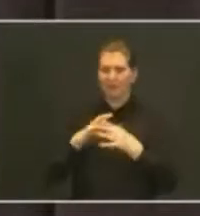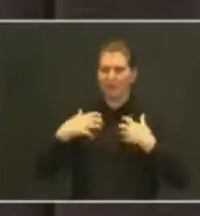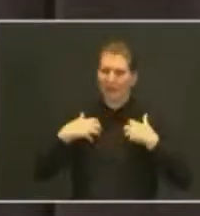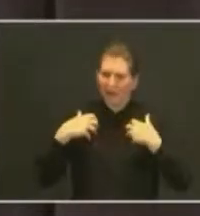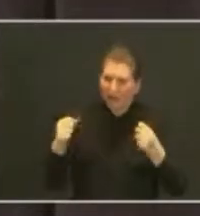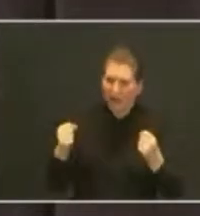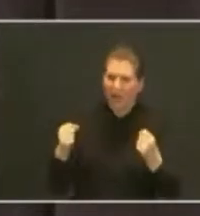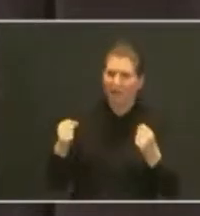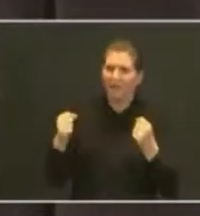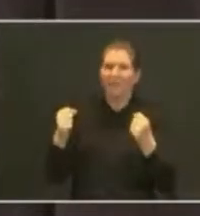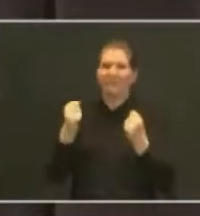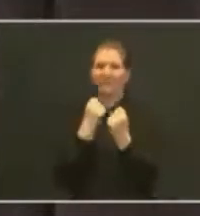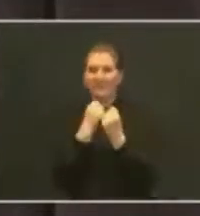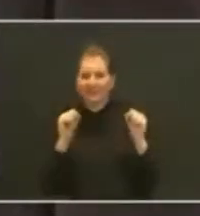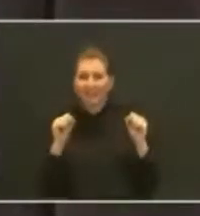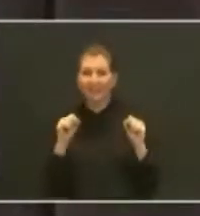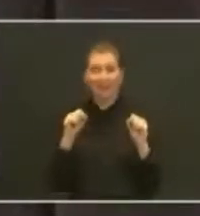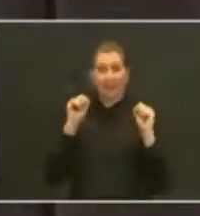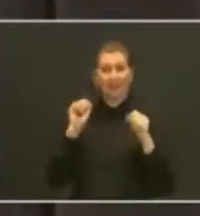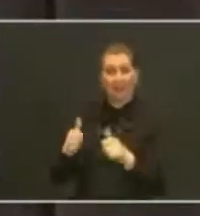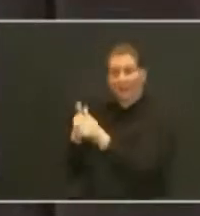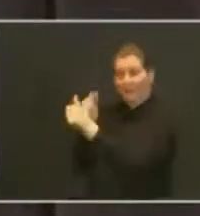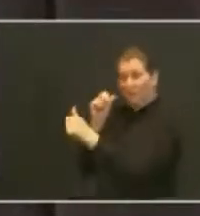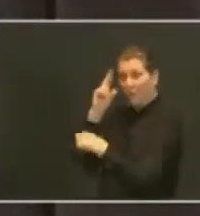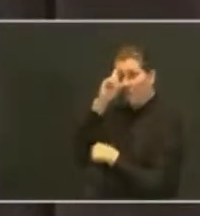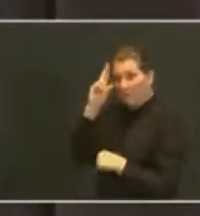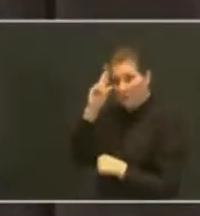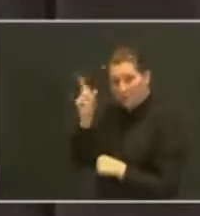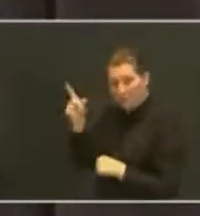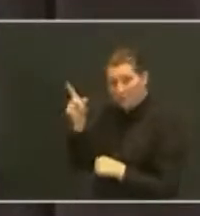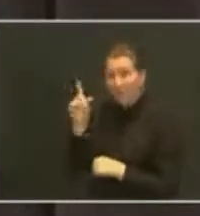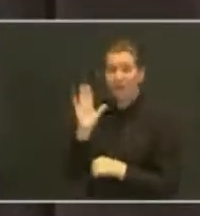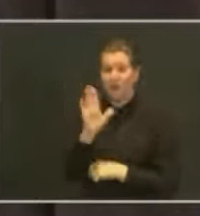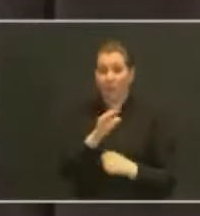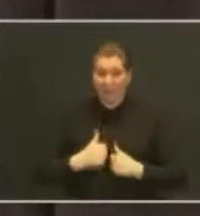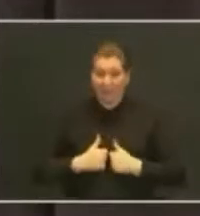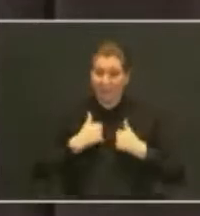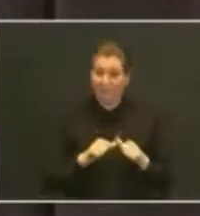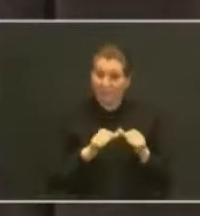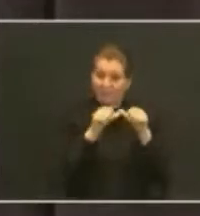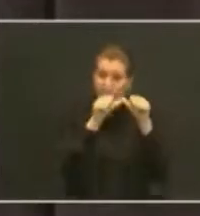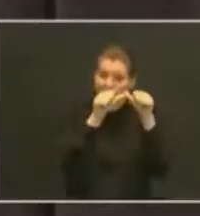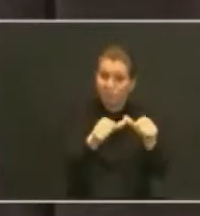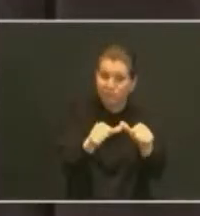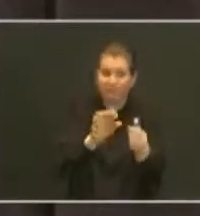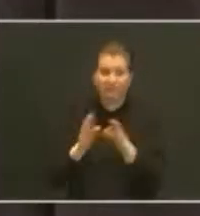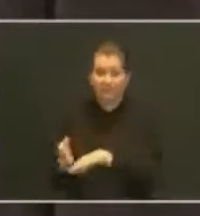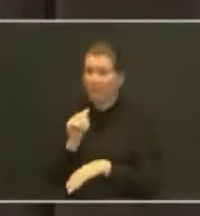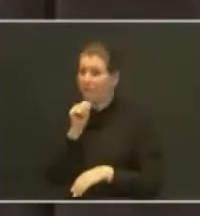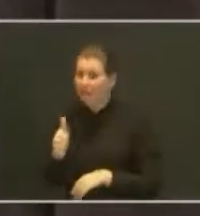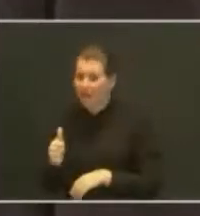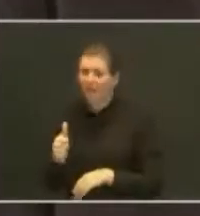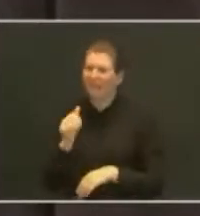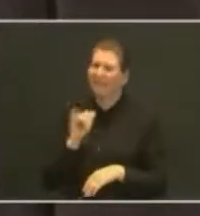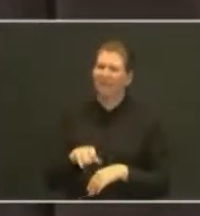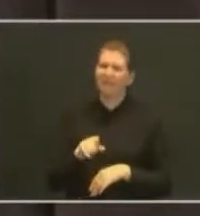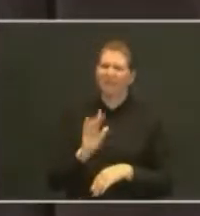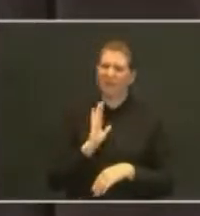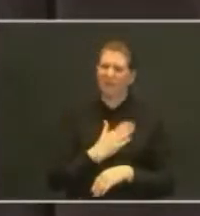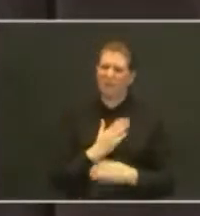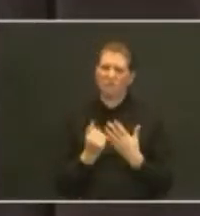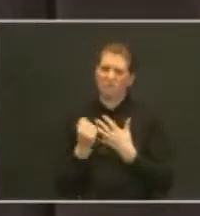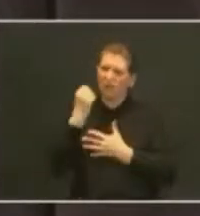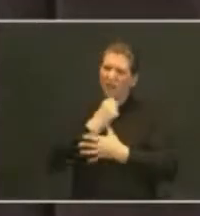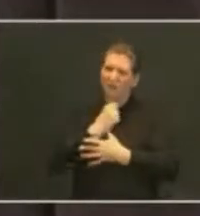hospital? How effective were we at keeping people alive? And I know that's what matters. That's what matters